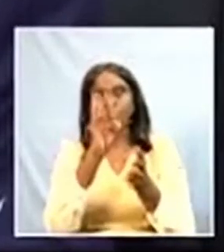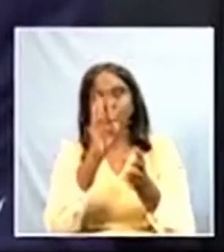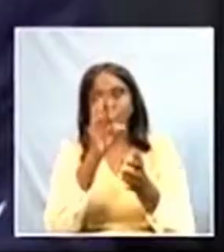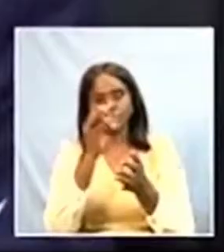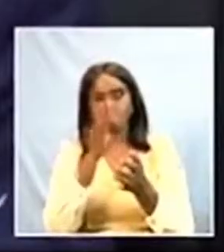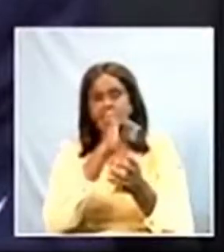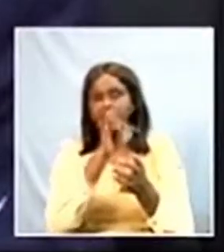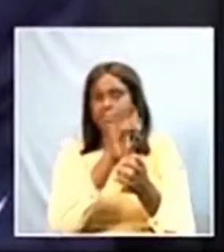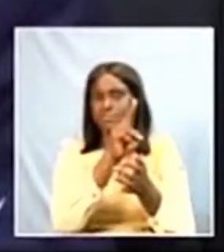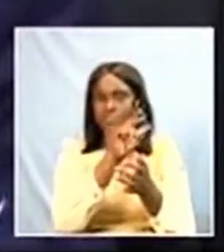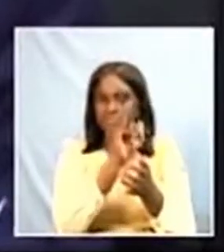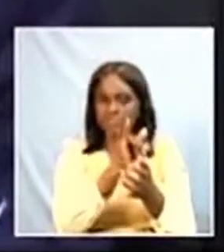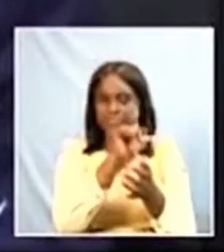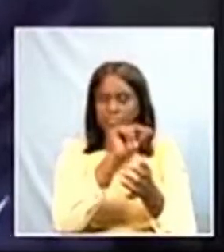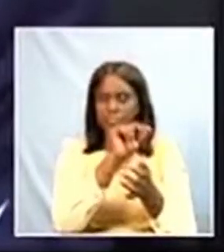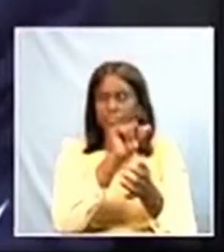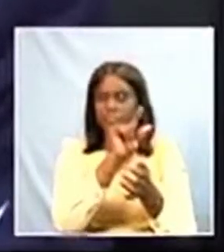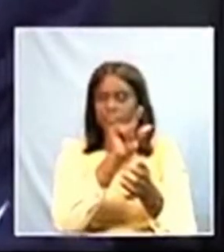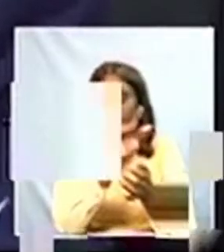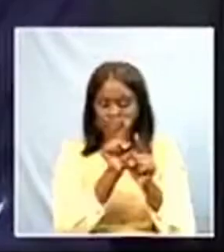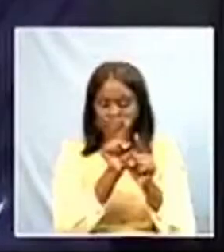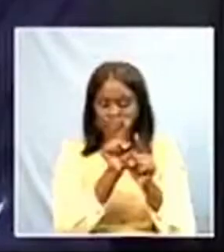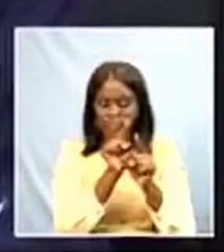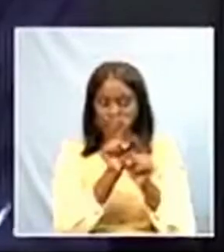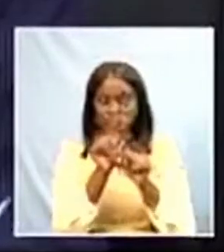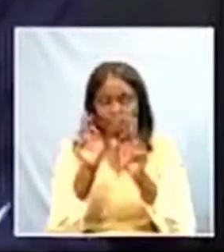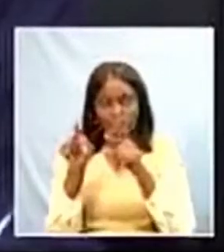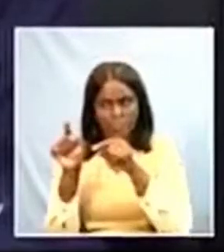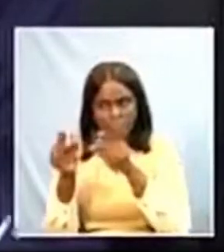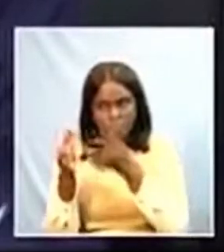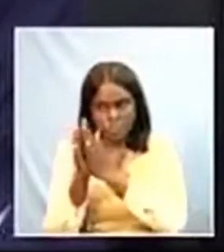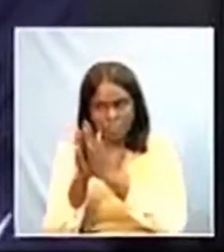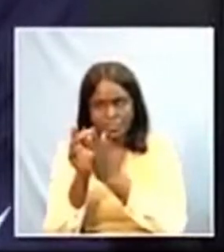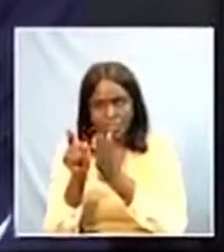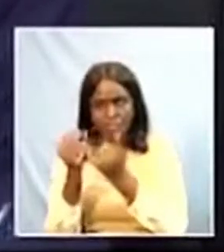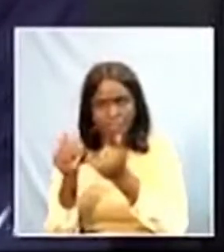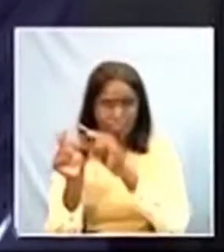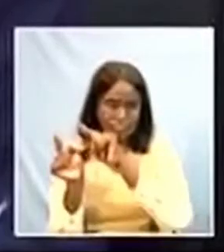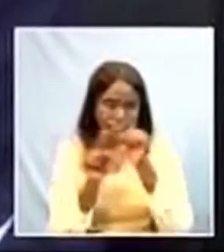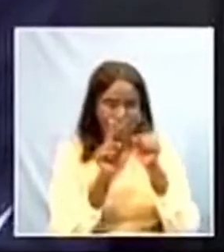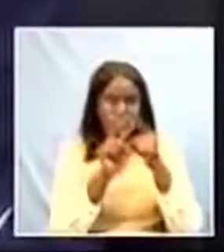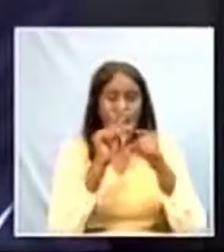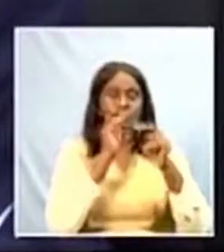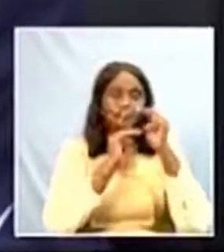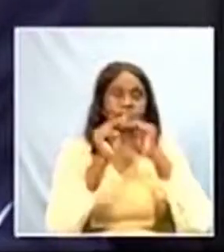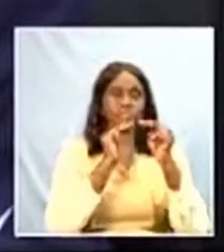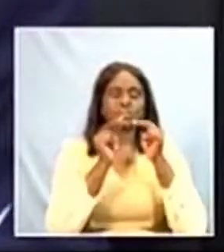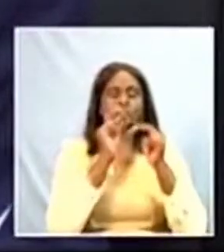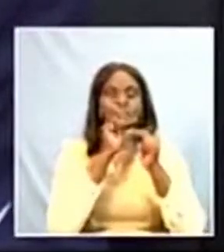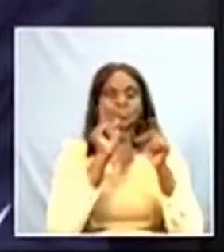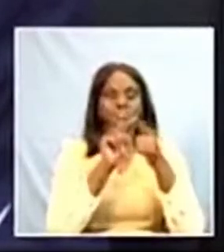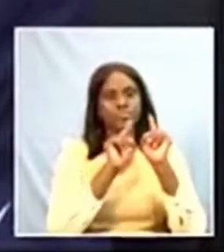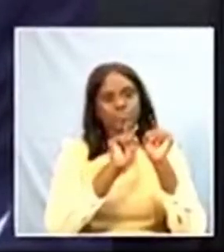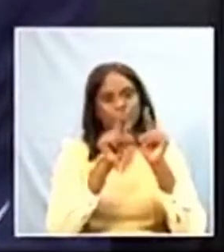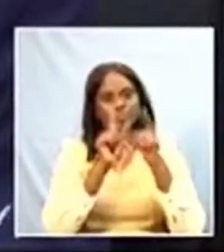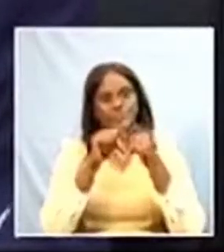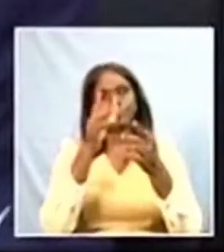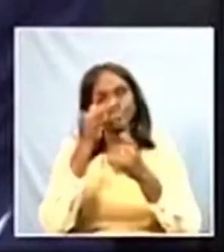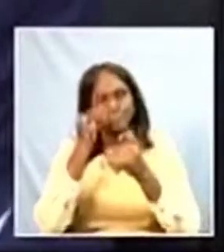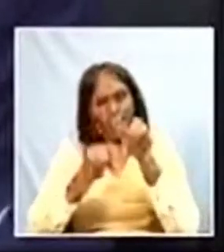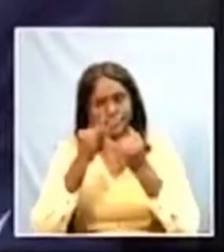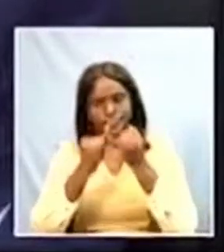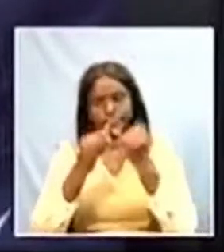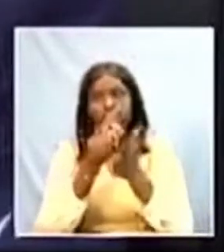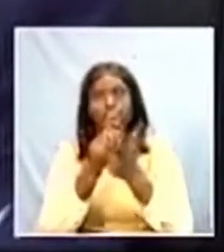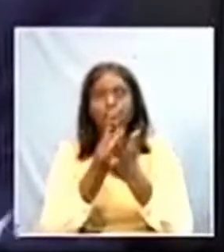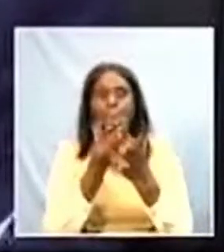of July 2024, and the client is asking you to go and negotiate, to go and finalize the